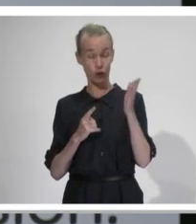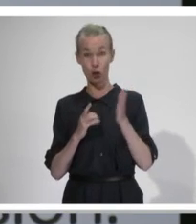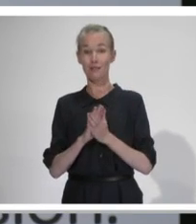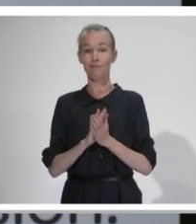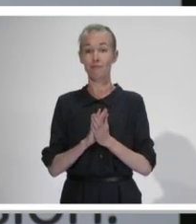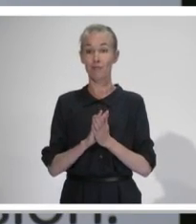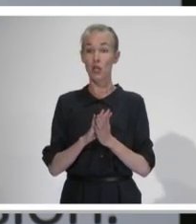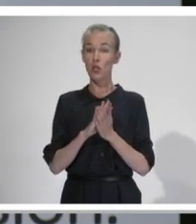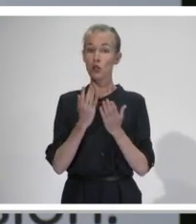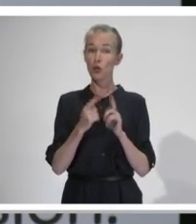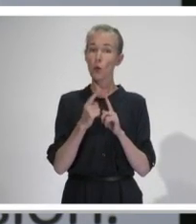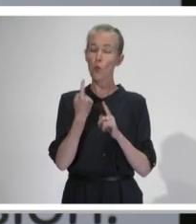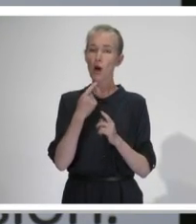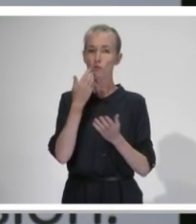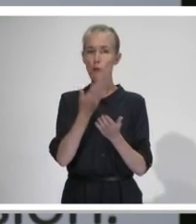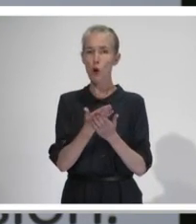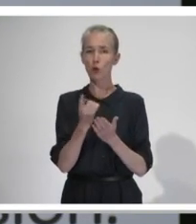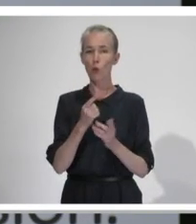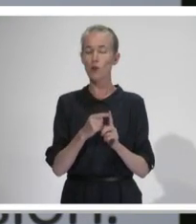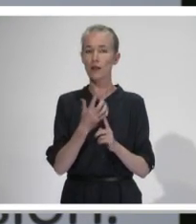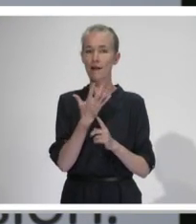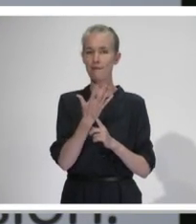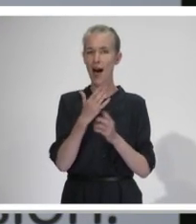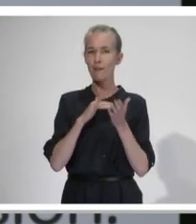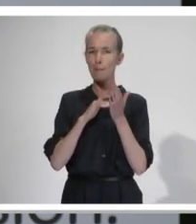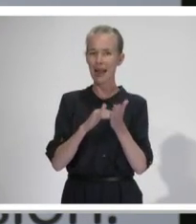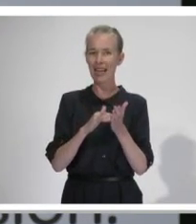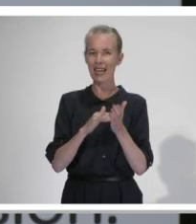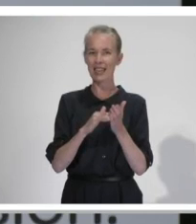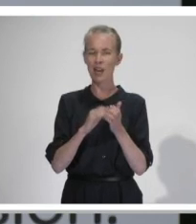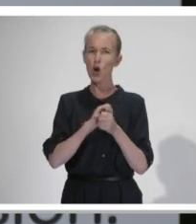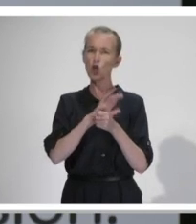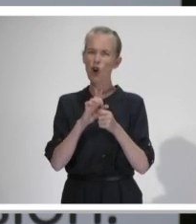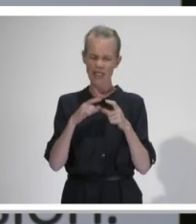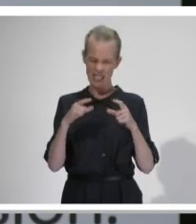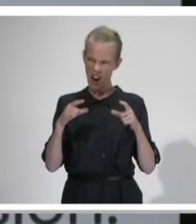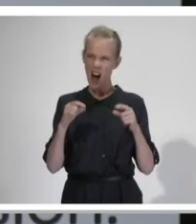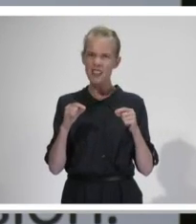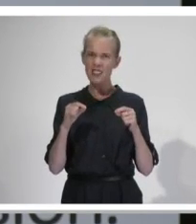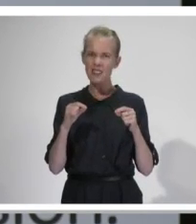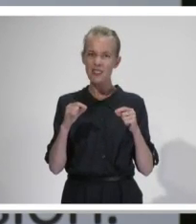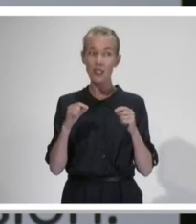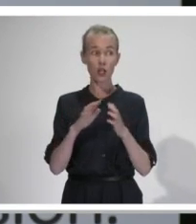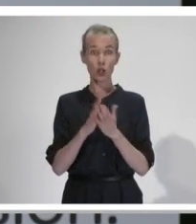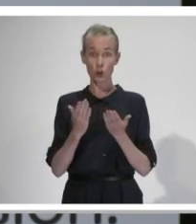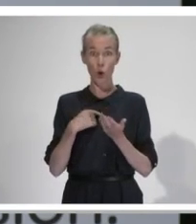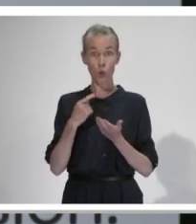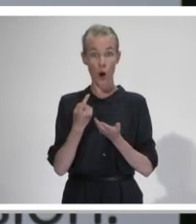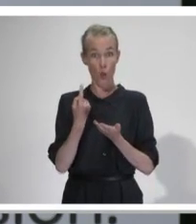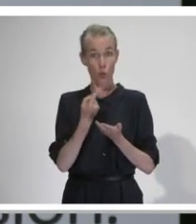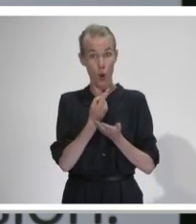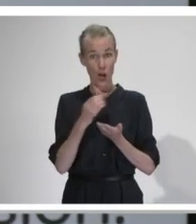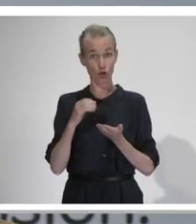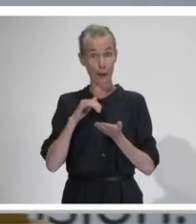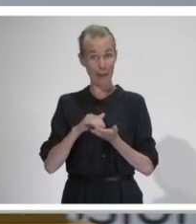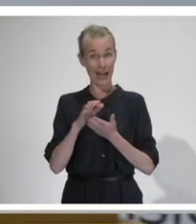cards should be distributed as a to enable contact tracing that everyone would carry, I think, at a cost of $100 million? Look, there's a